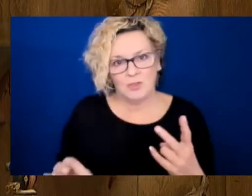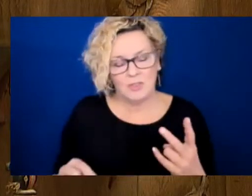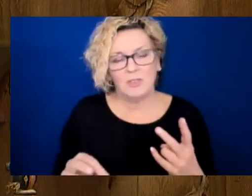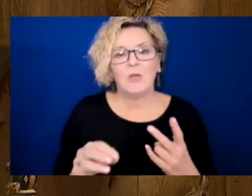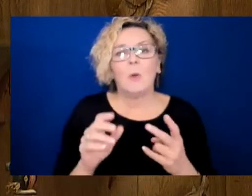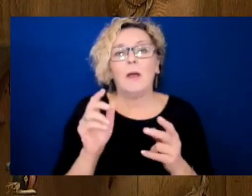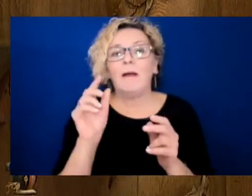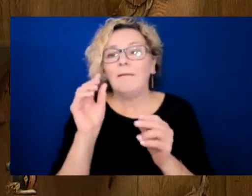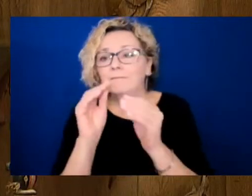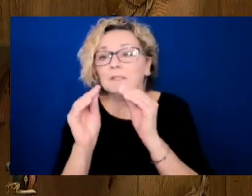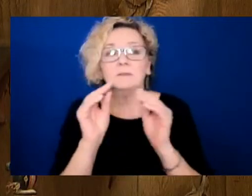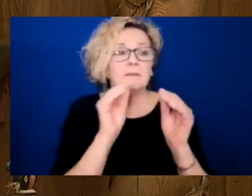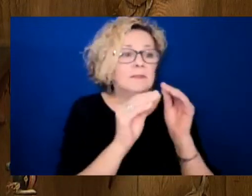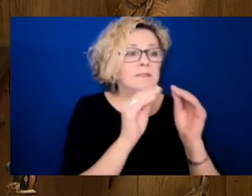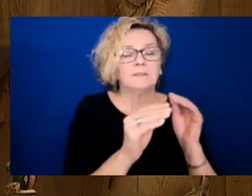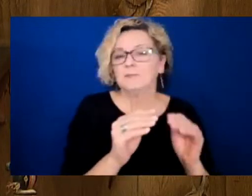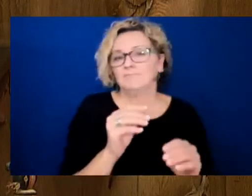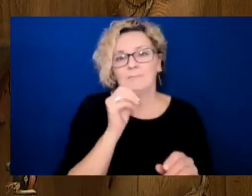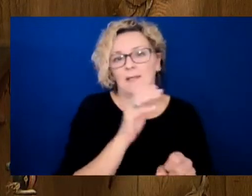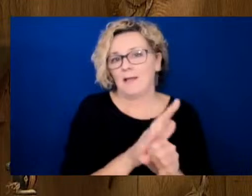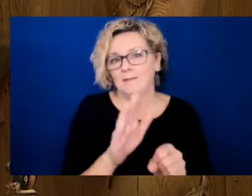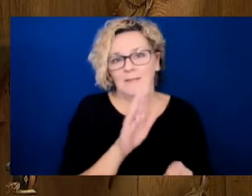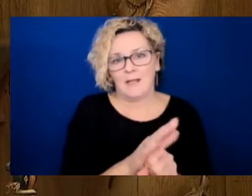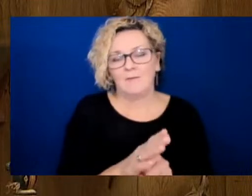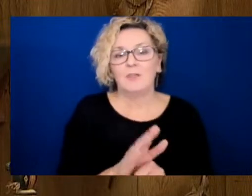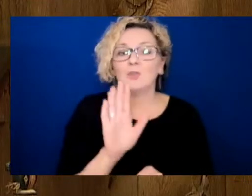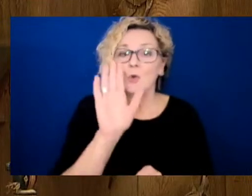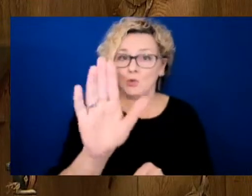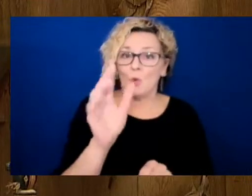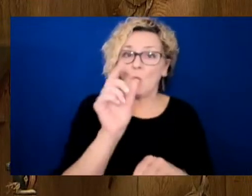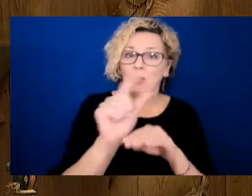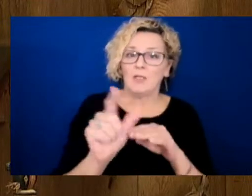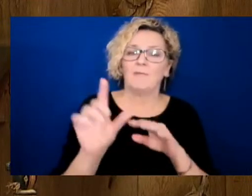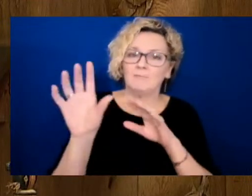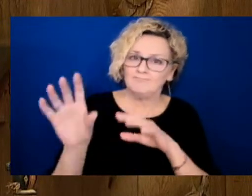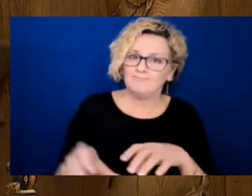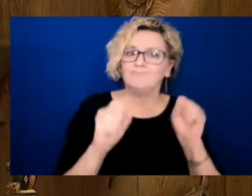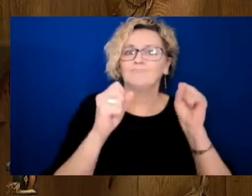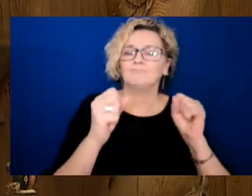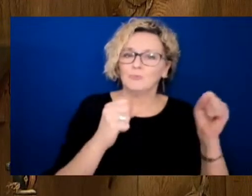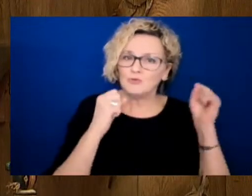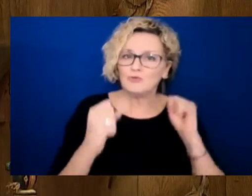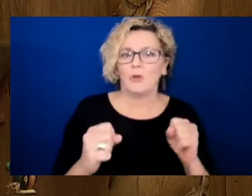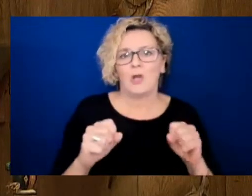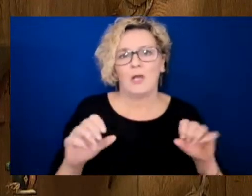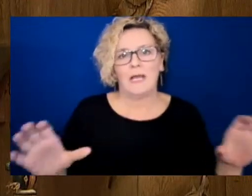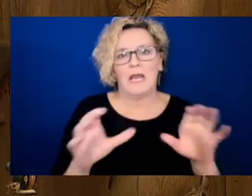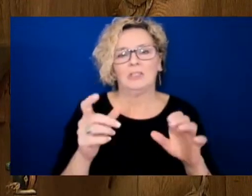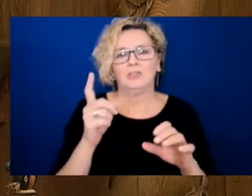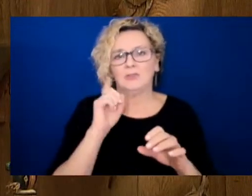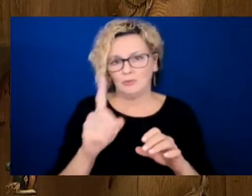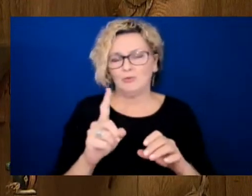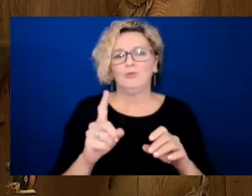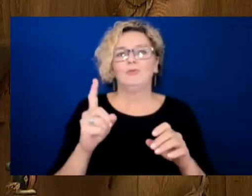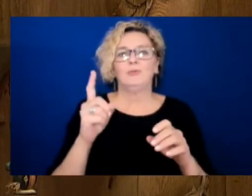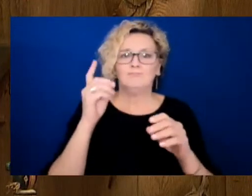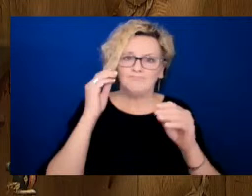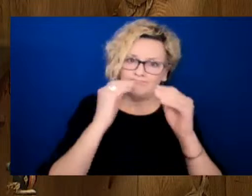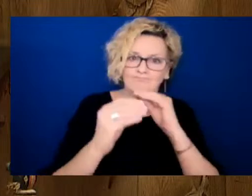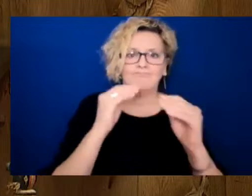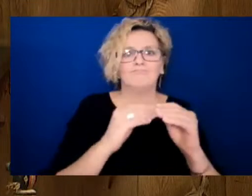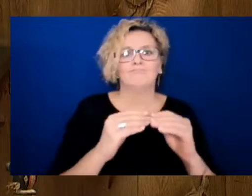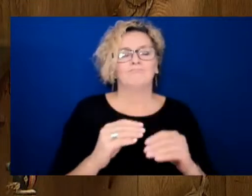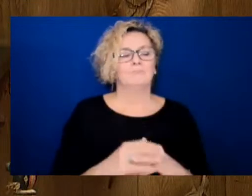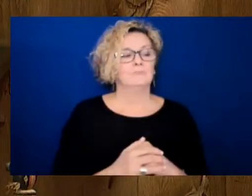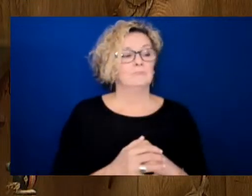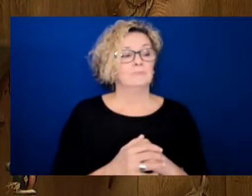government has taken strong action on all fronts to tackle the crisis head-on. Landmark changes made over the last year